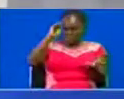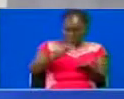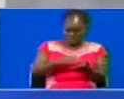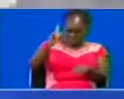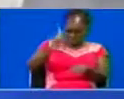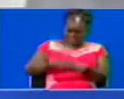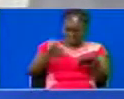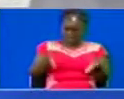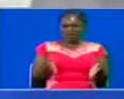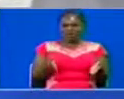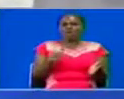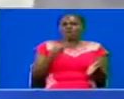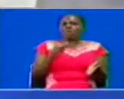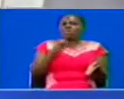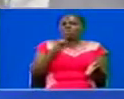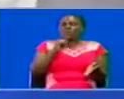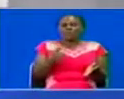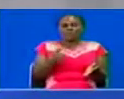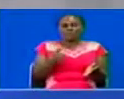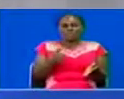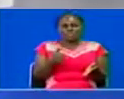right now we are no longer in the